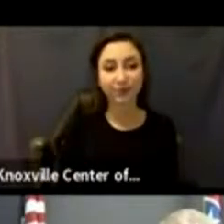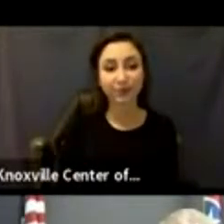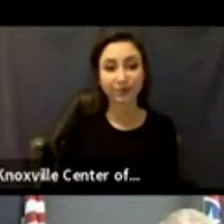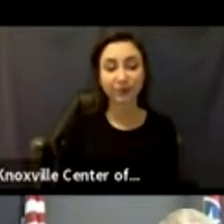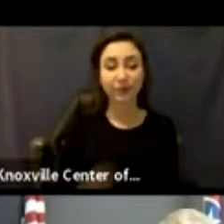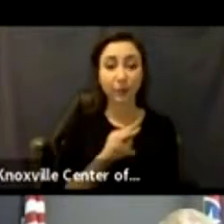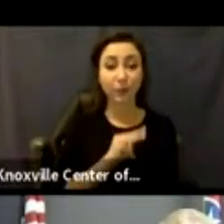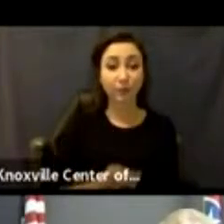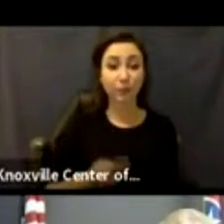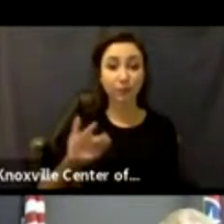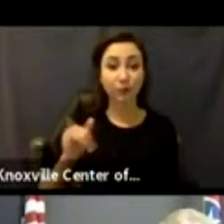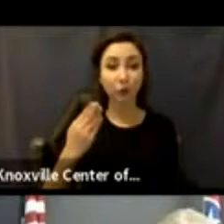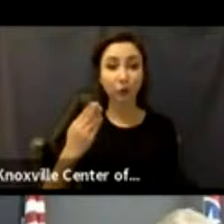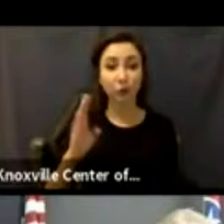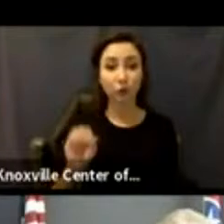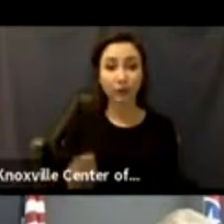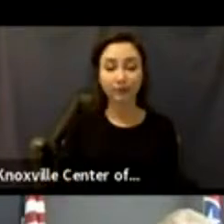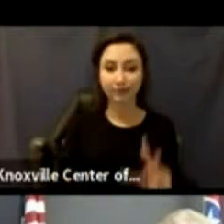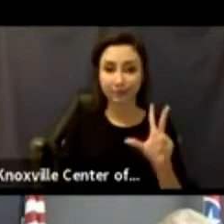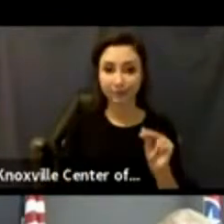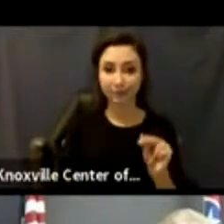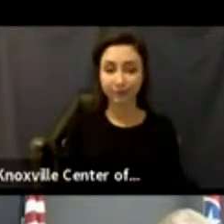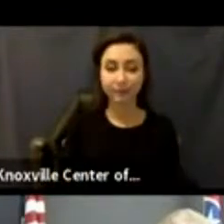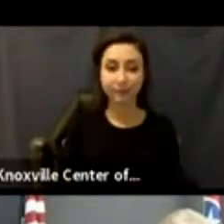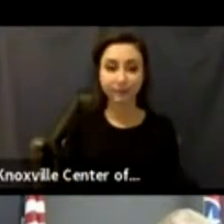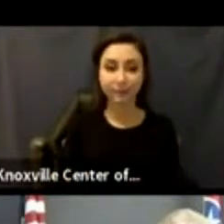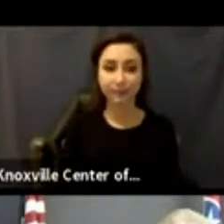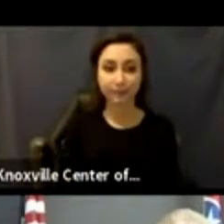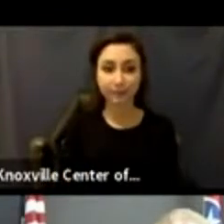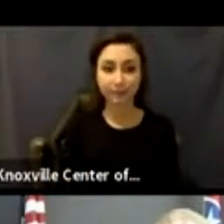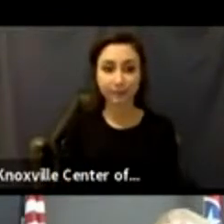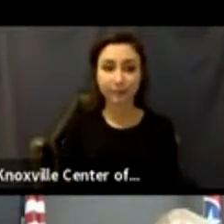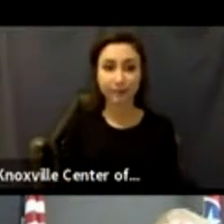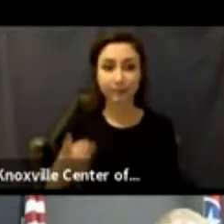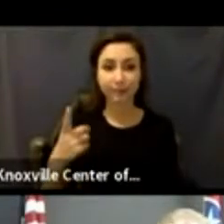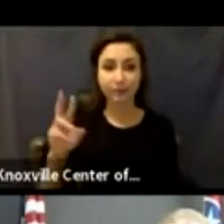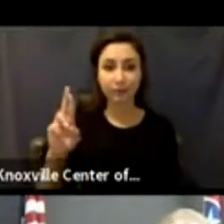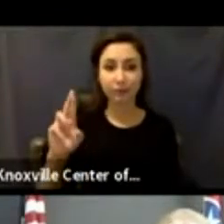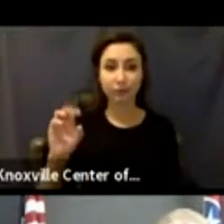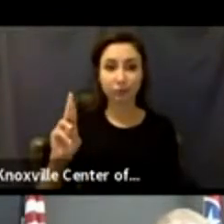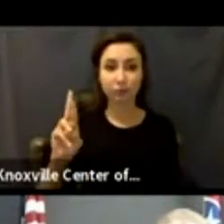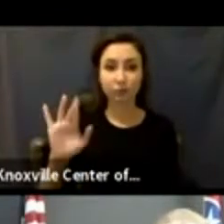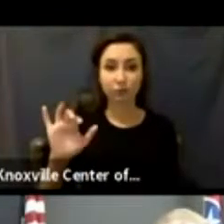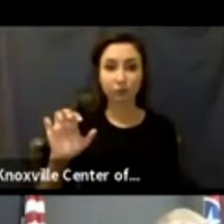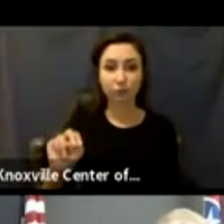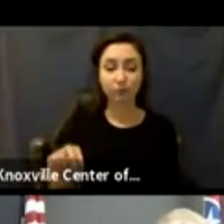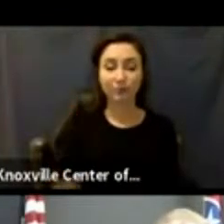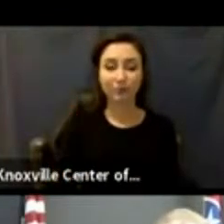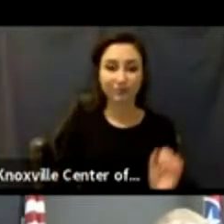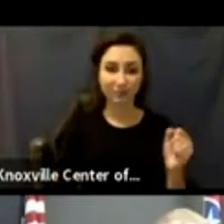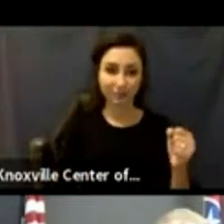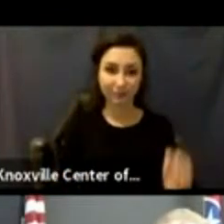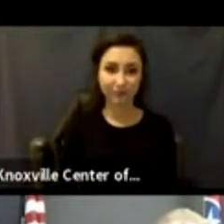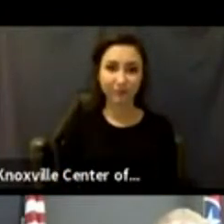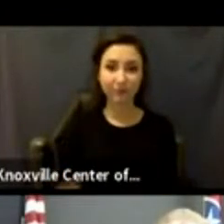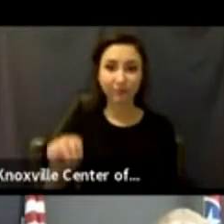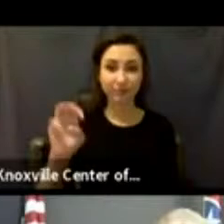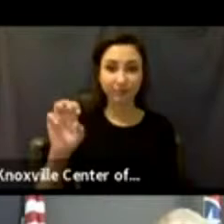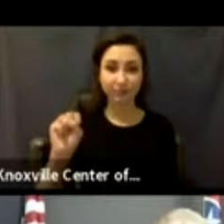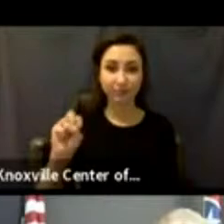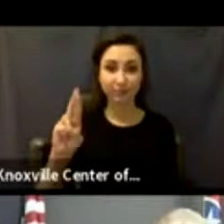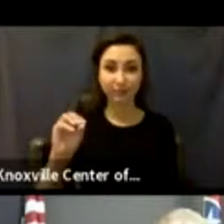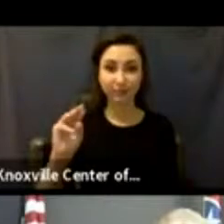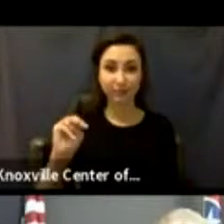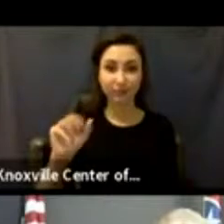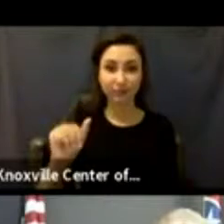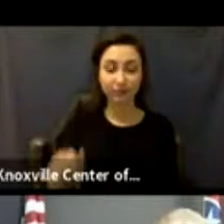Mayor Jacobs, No. Dr. O'Brien, Yes. Ms. Roma,